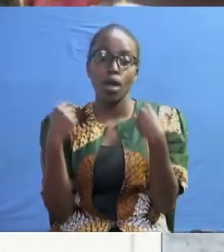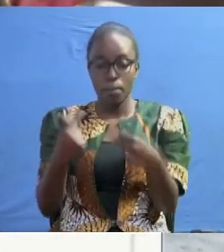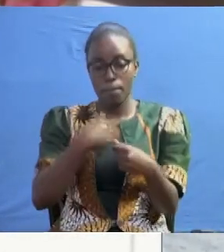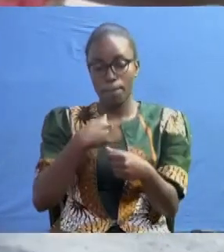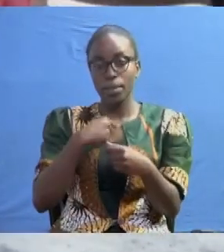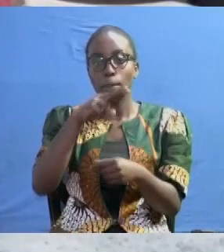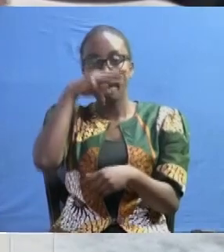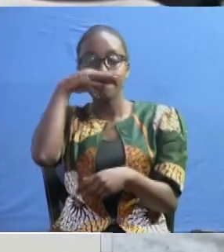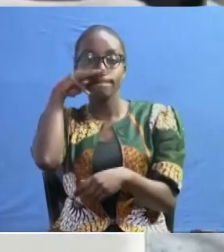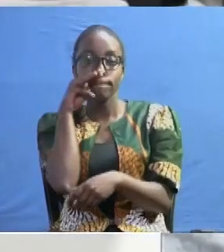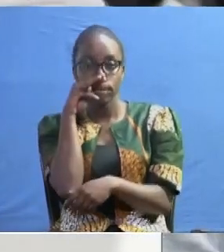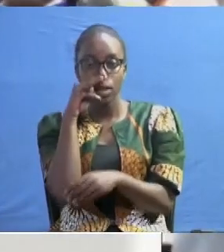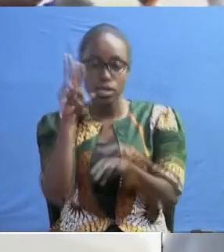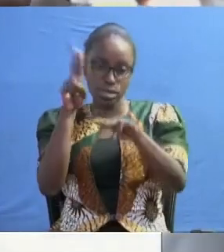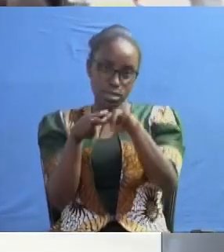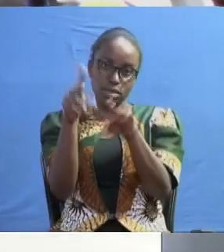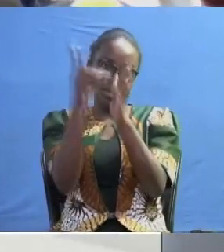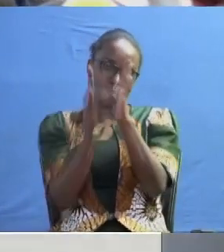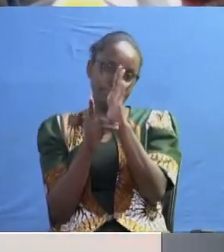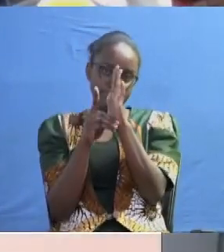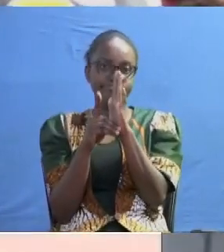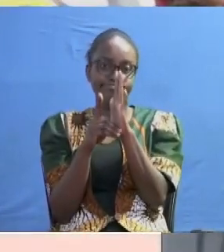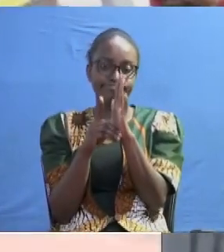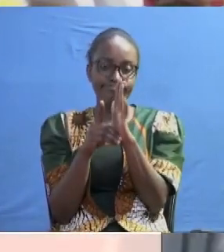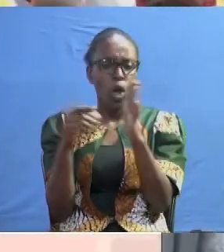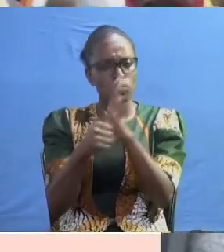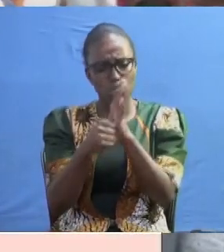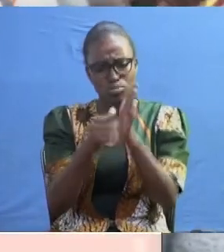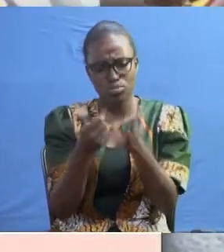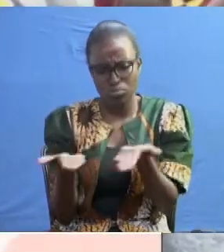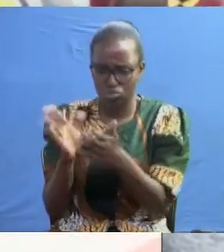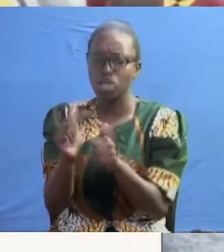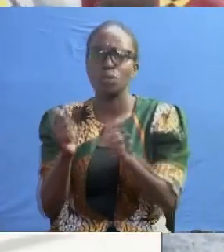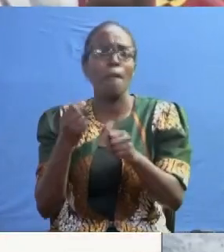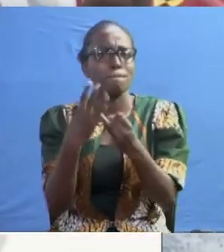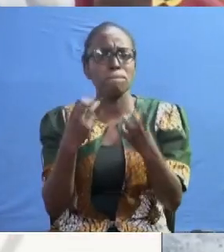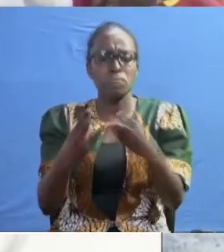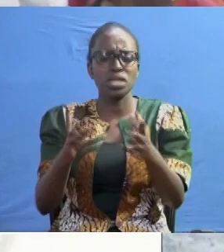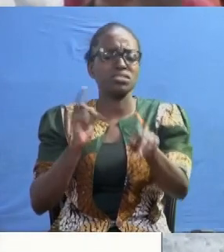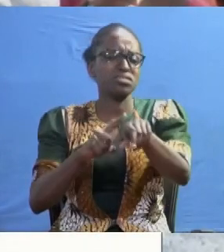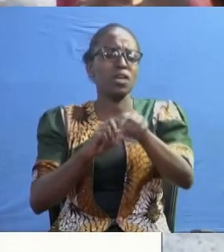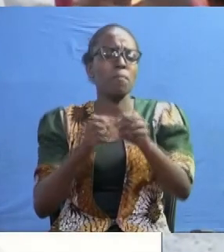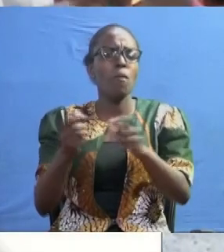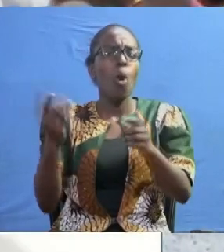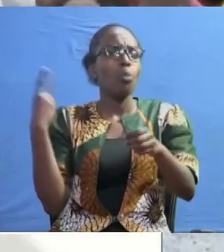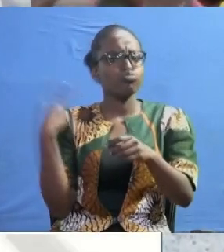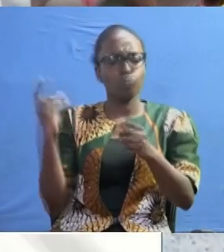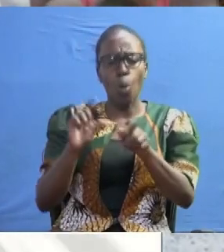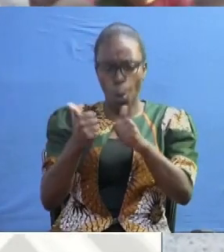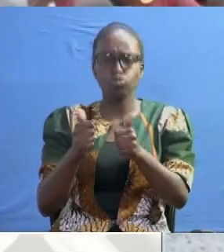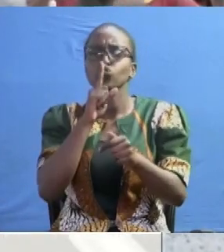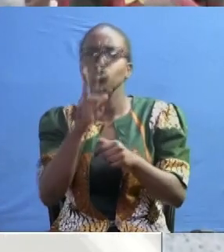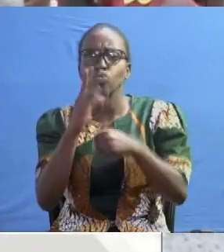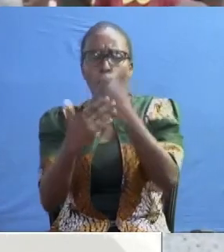Museveni, tutaketi chini. Hii shida imetusumbua hapa miaka nyingi. We are going to deal with it and we are going to make sure there